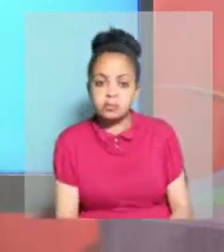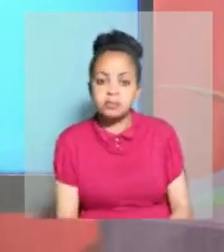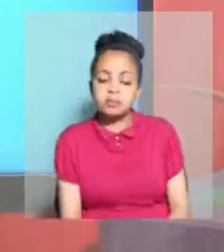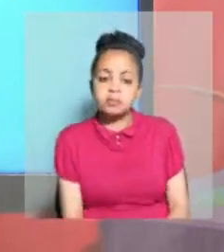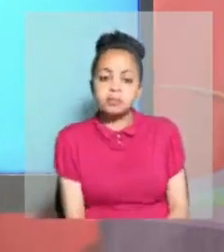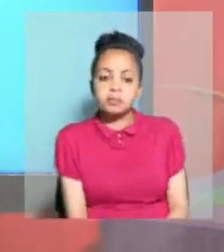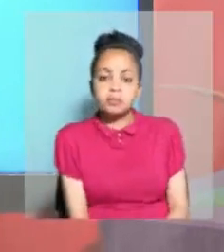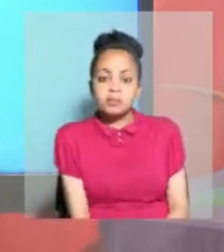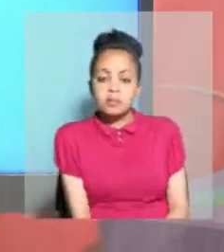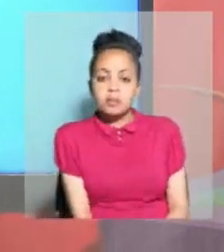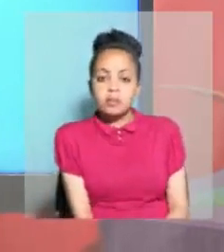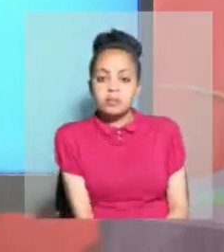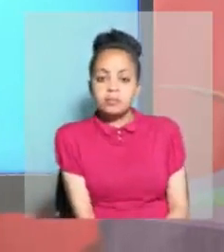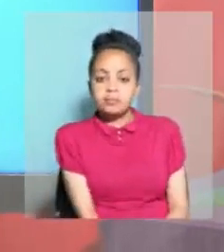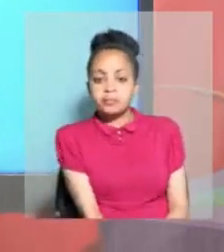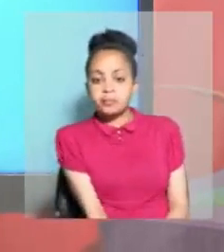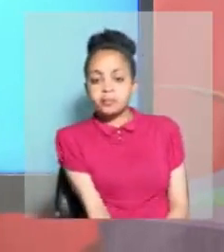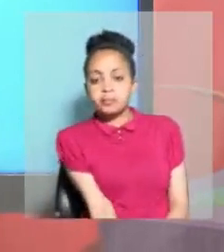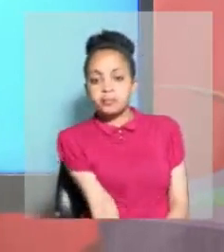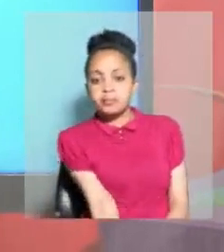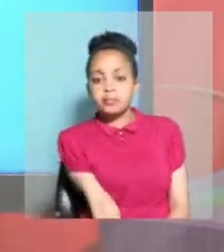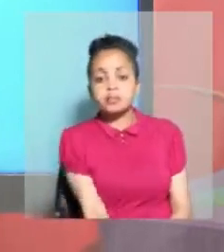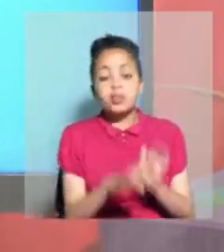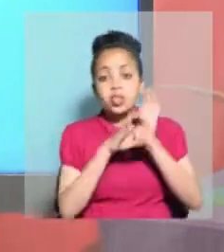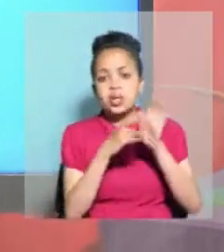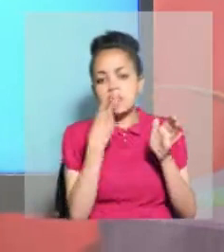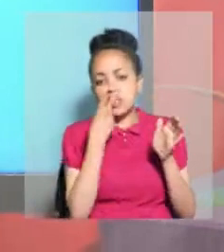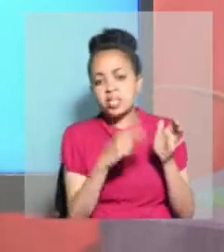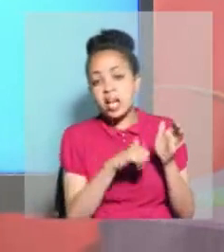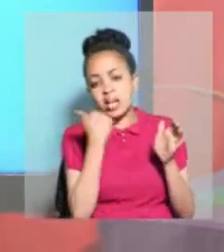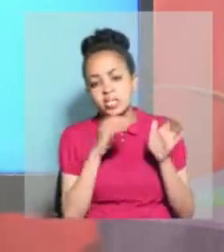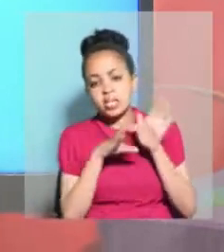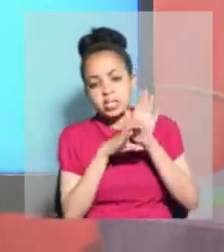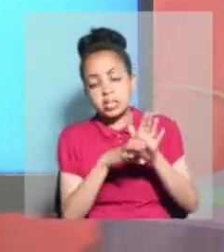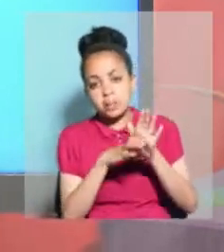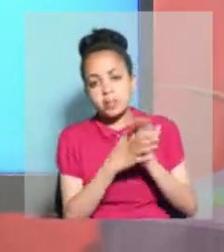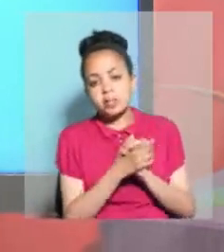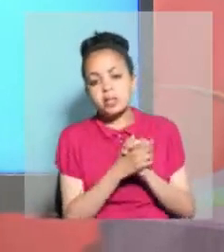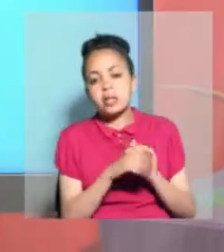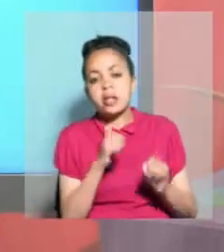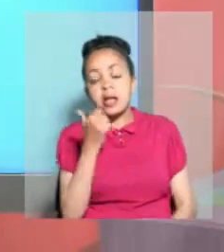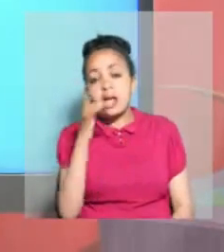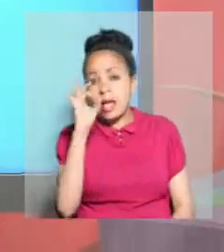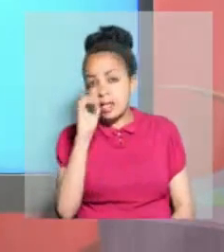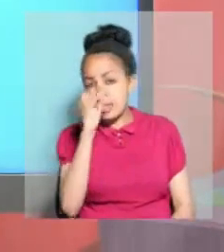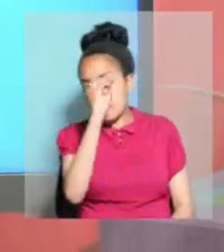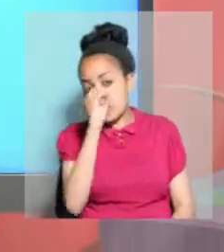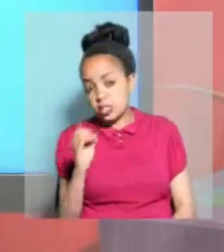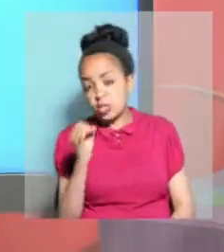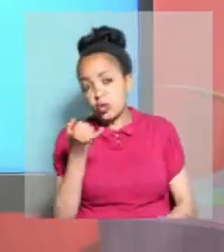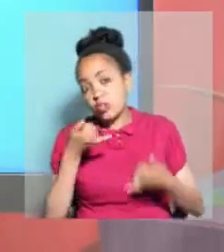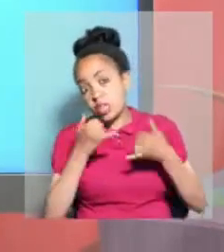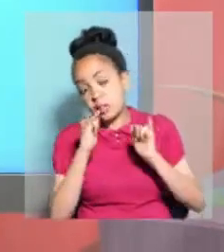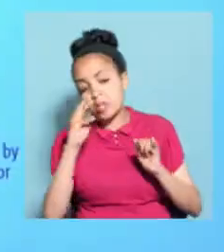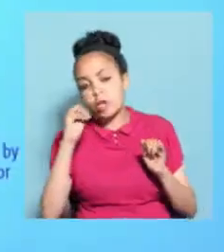So here, for example, let's have another example here. Suppose 18% of